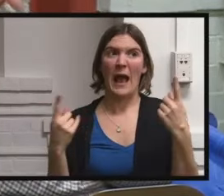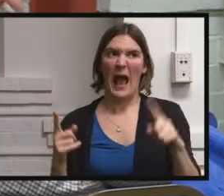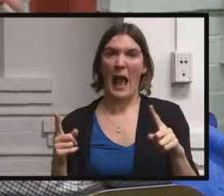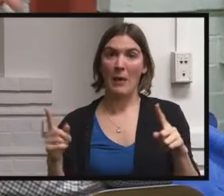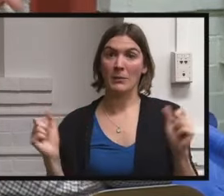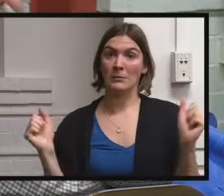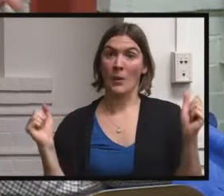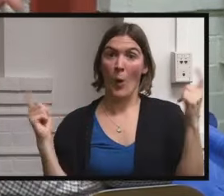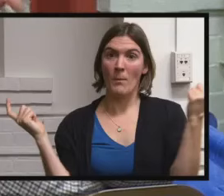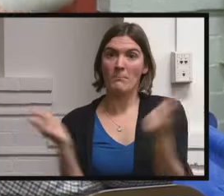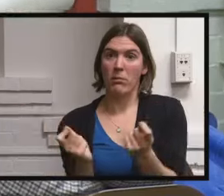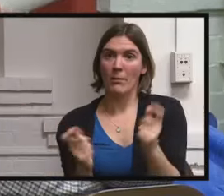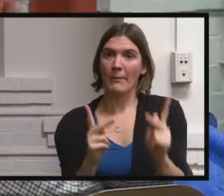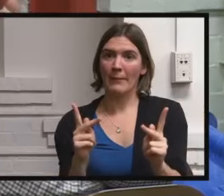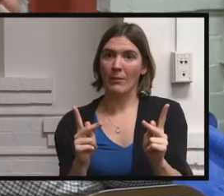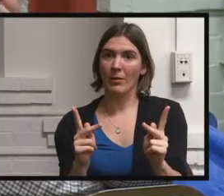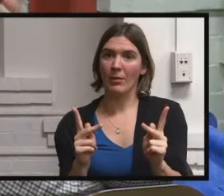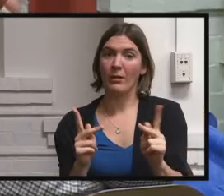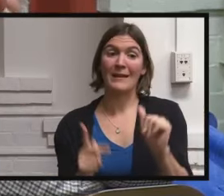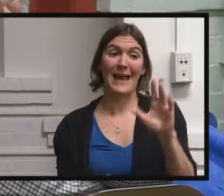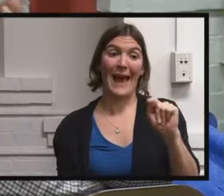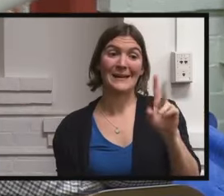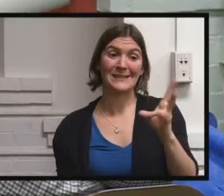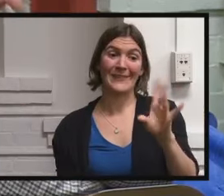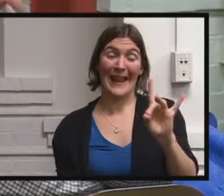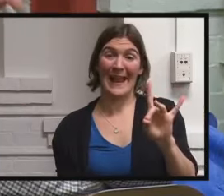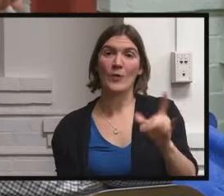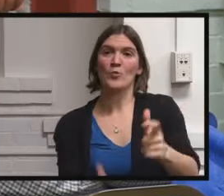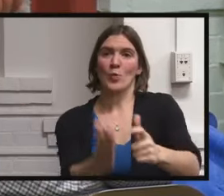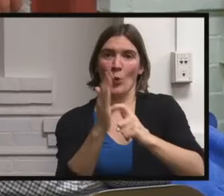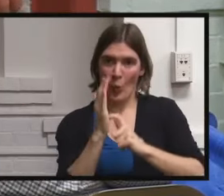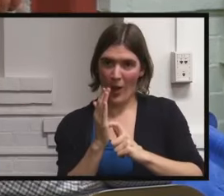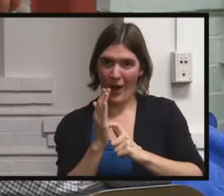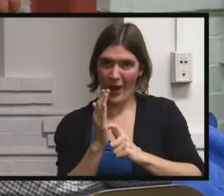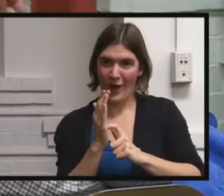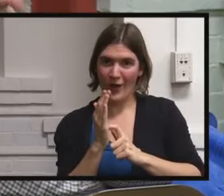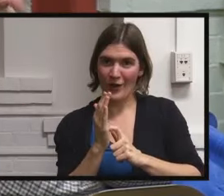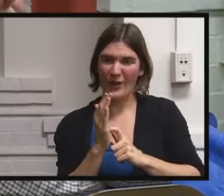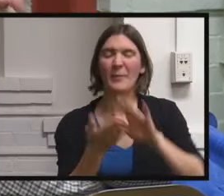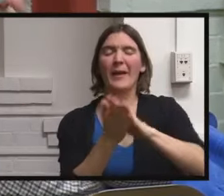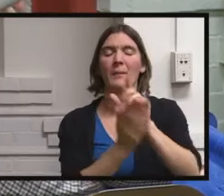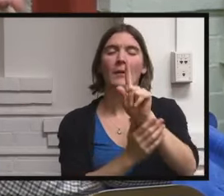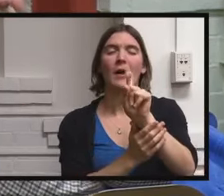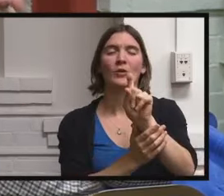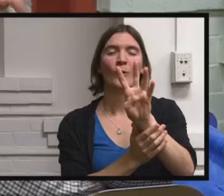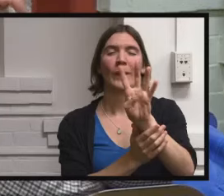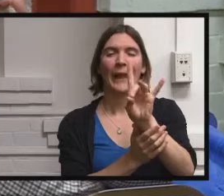one of the draws, and the requirements of Act 78, the then Act 148,